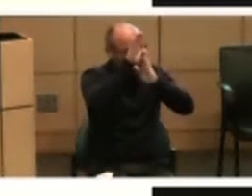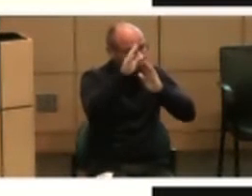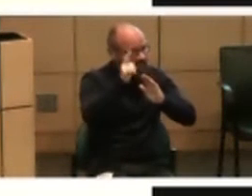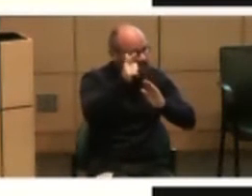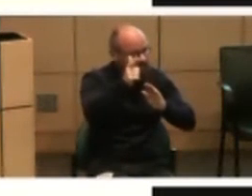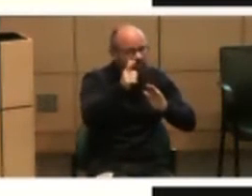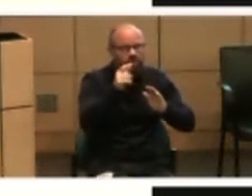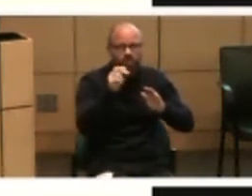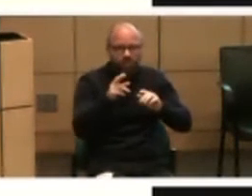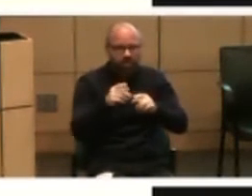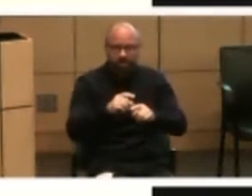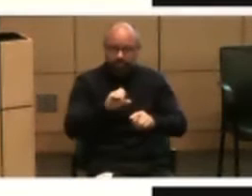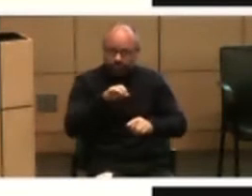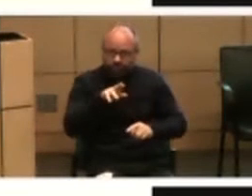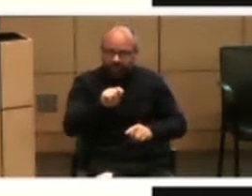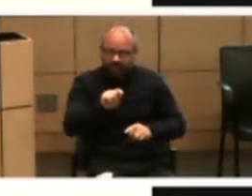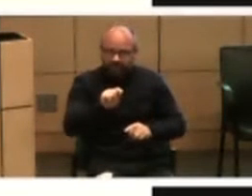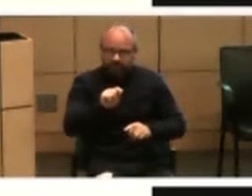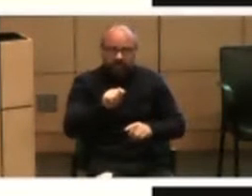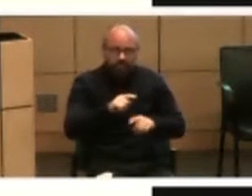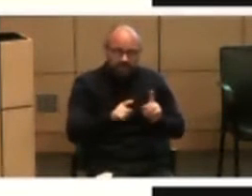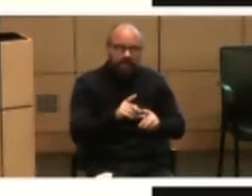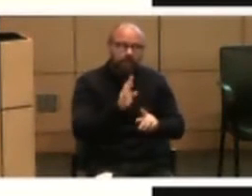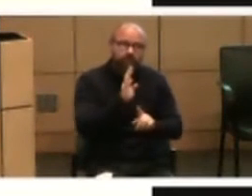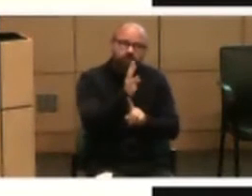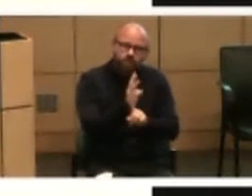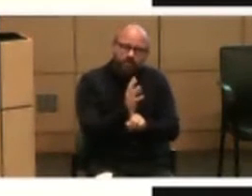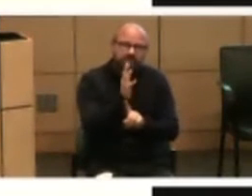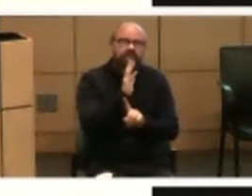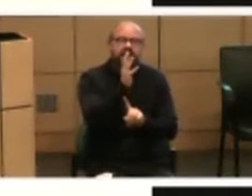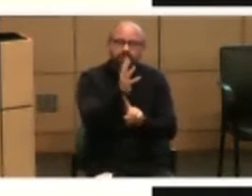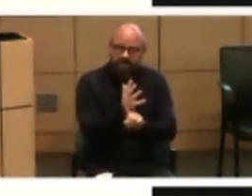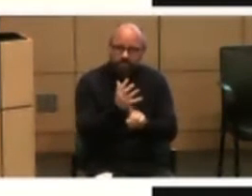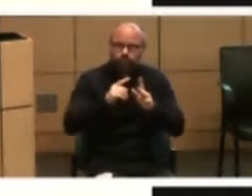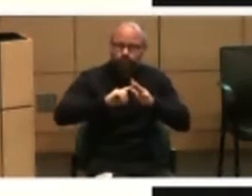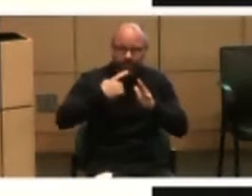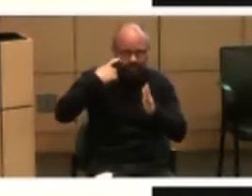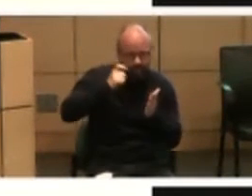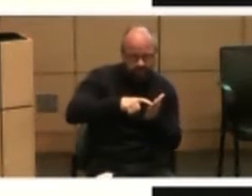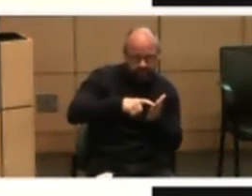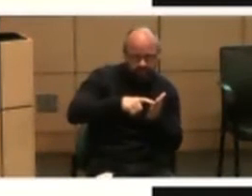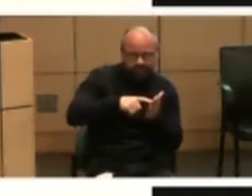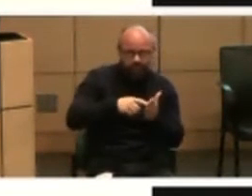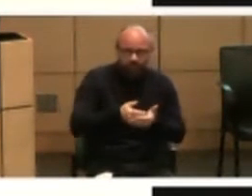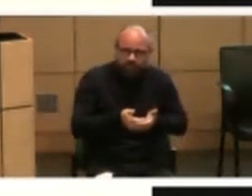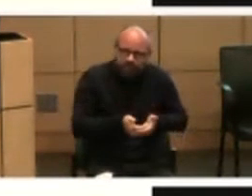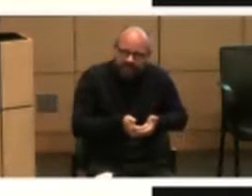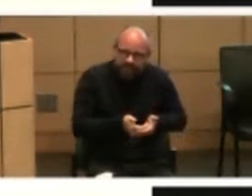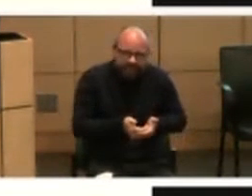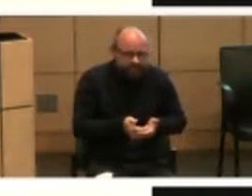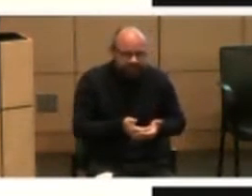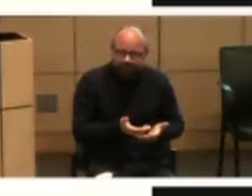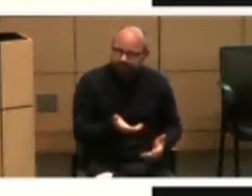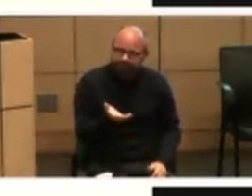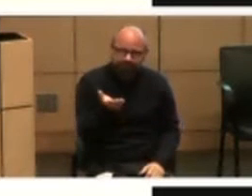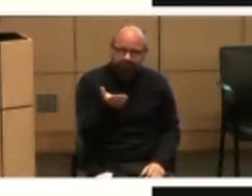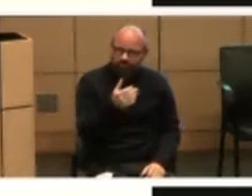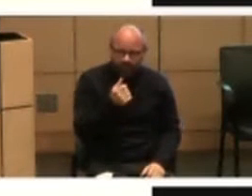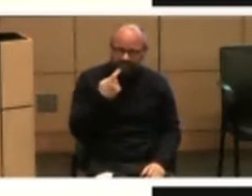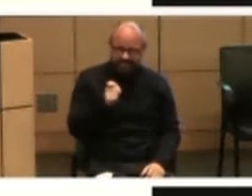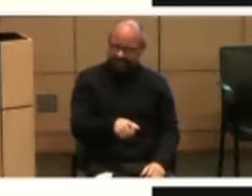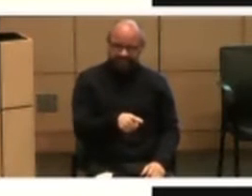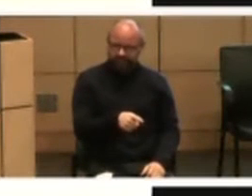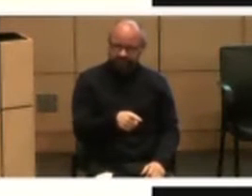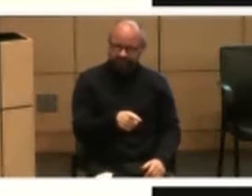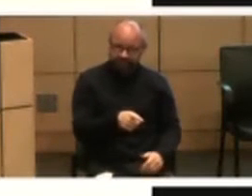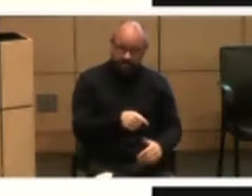seem to emerge by 4 to 5 months of age. So people who have studied this in infancy don't see any evidence that it exists shortly after